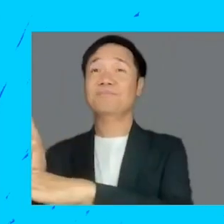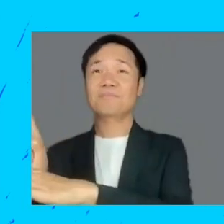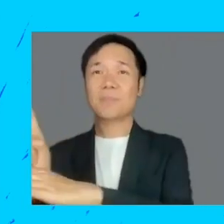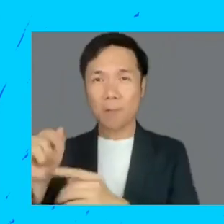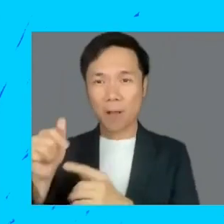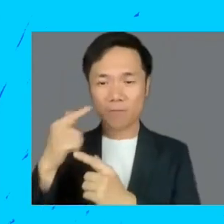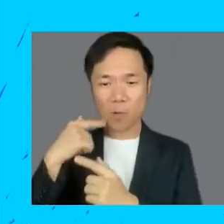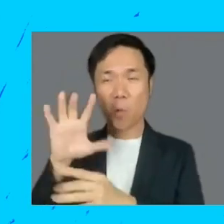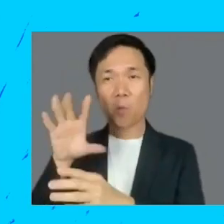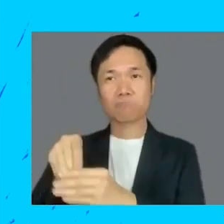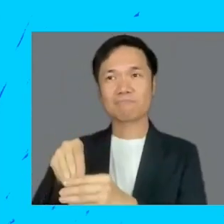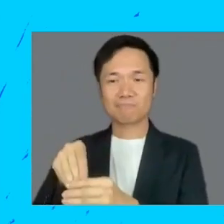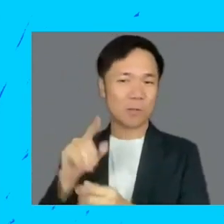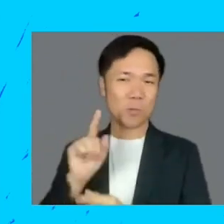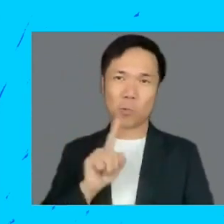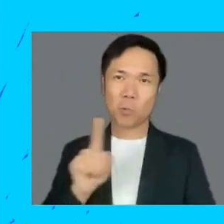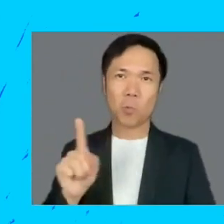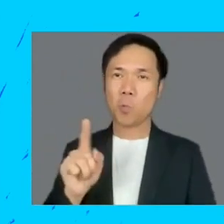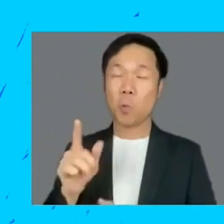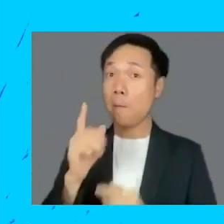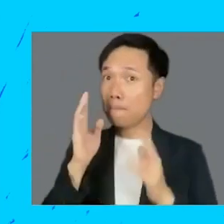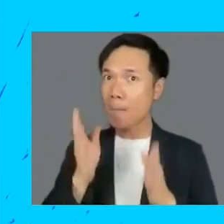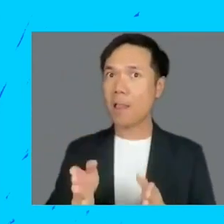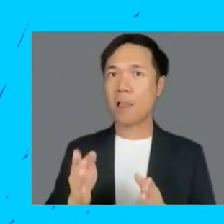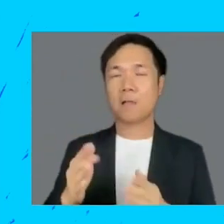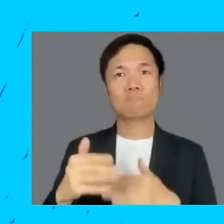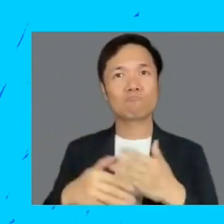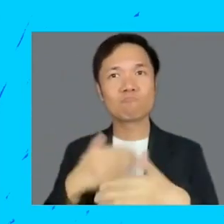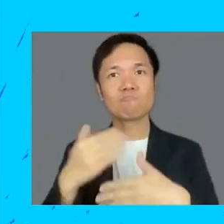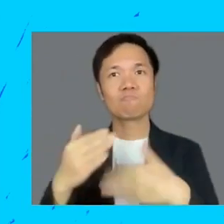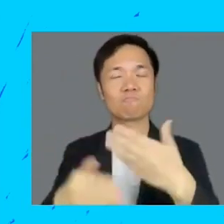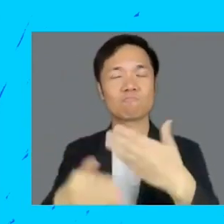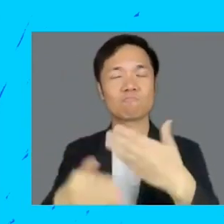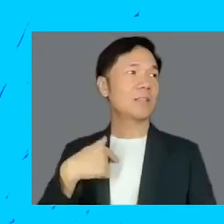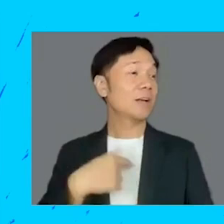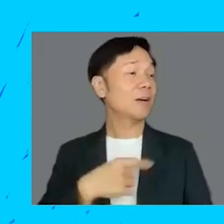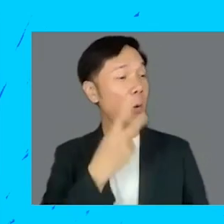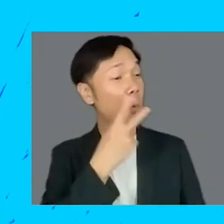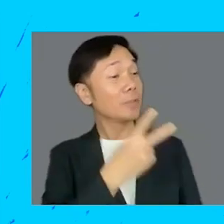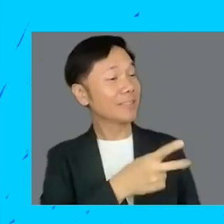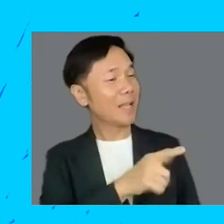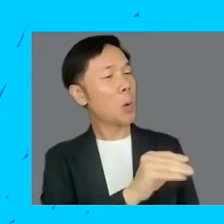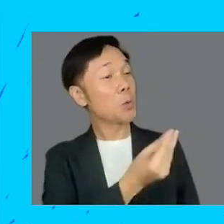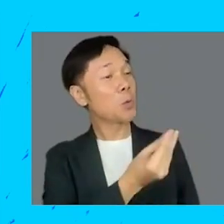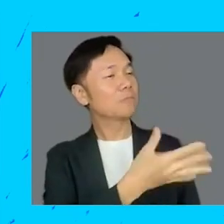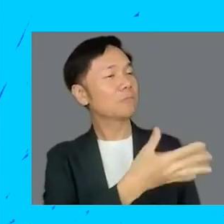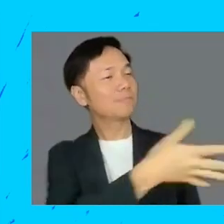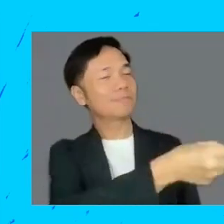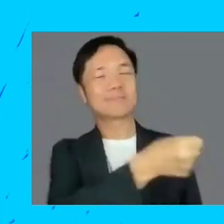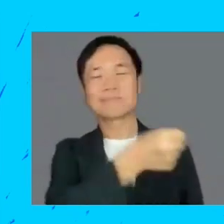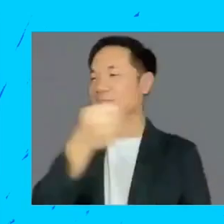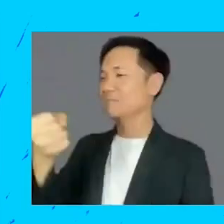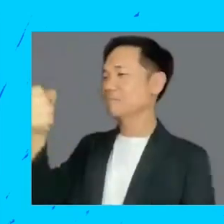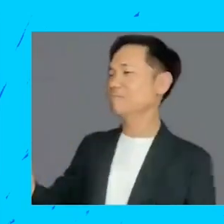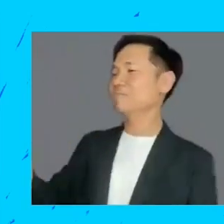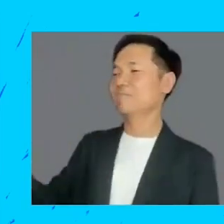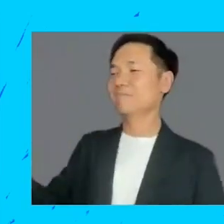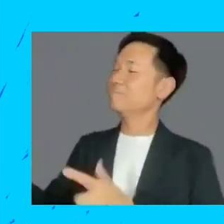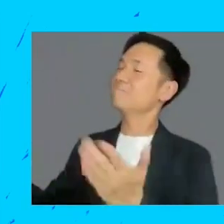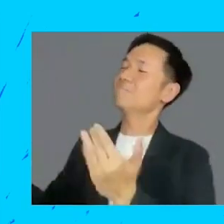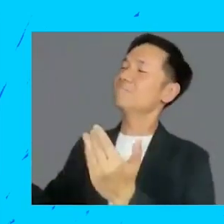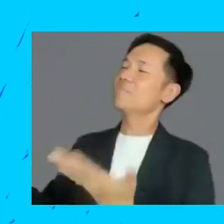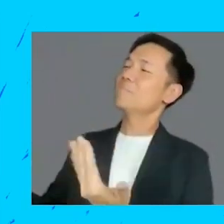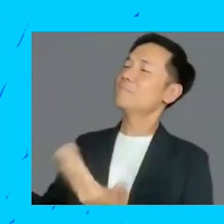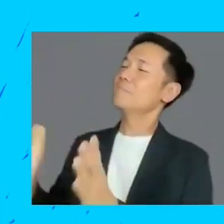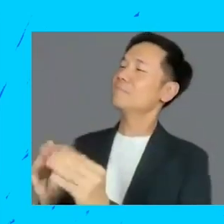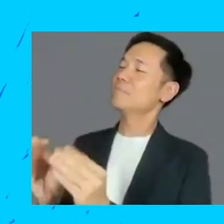community mobilization box by putting a young person in a seat at a meeting and really move